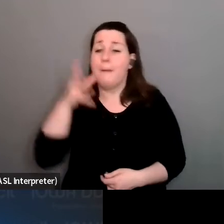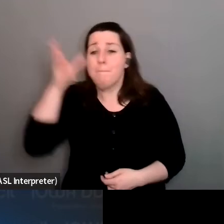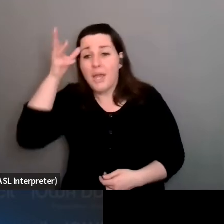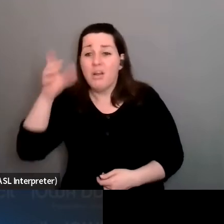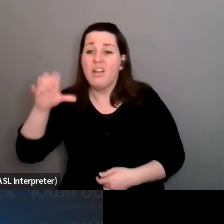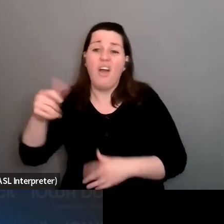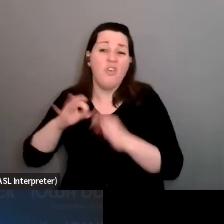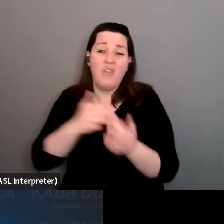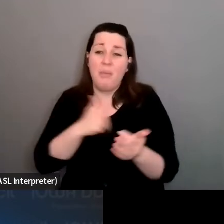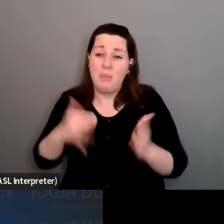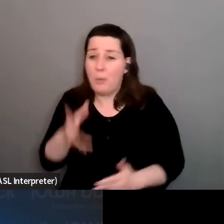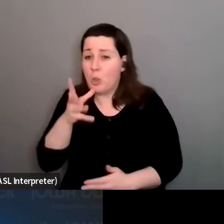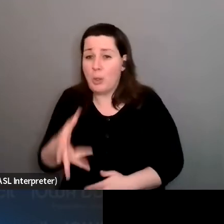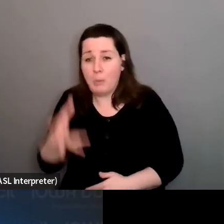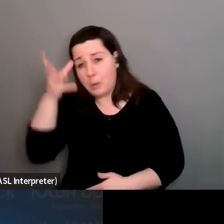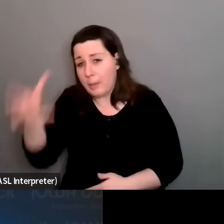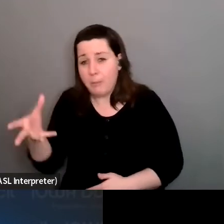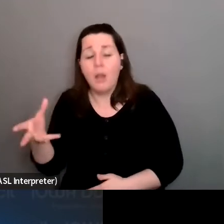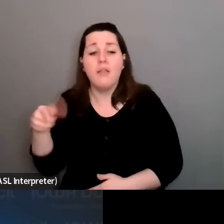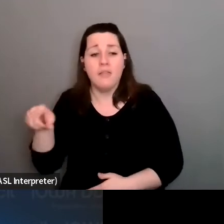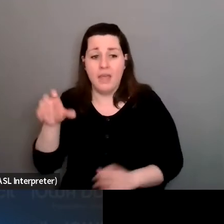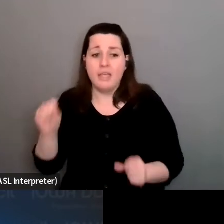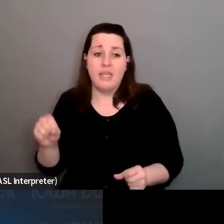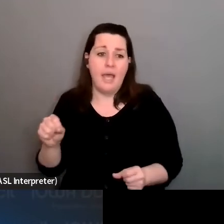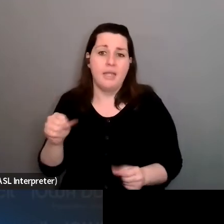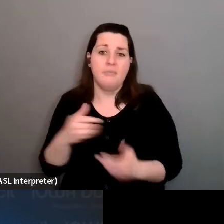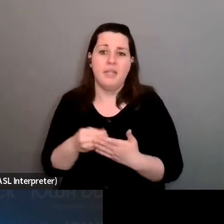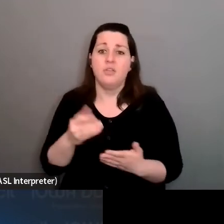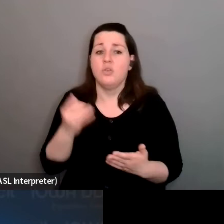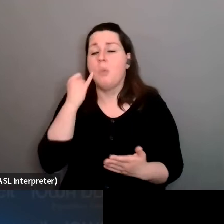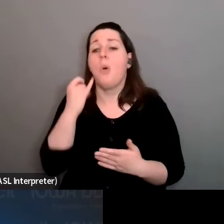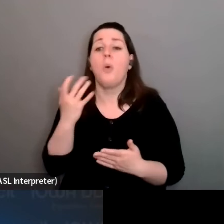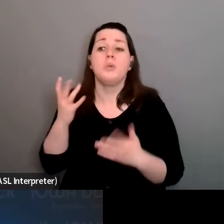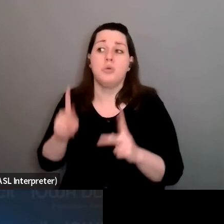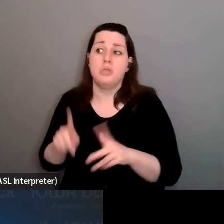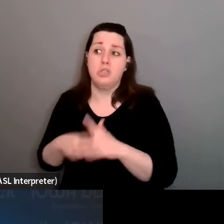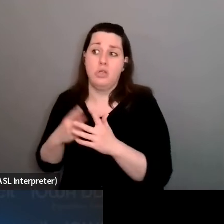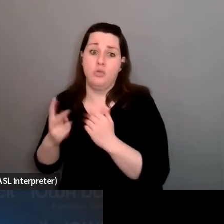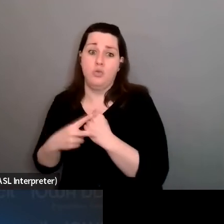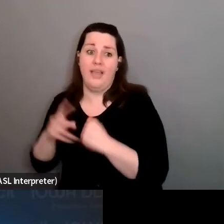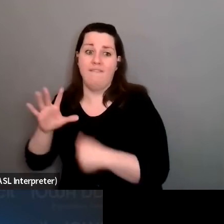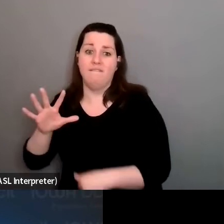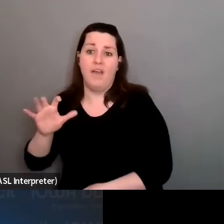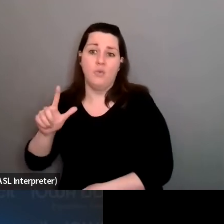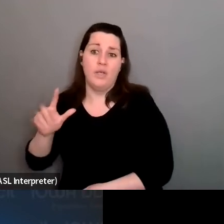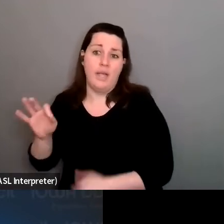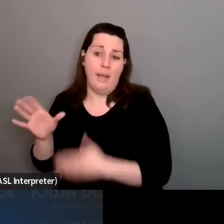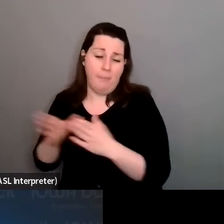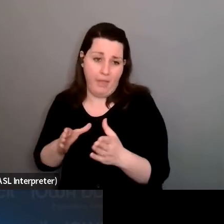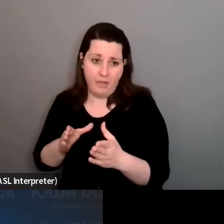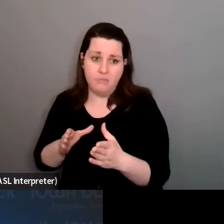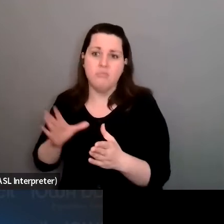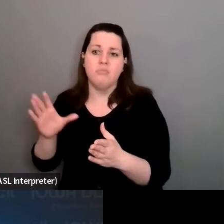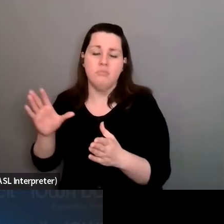grandma, grandpa, anybody else can roll over. So if somebody had started saving in a 529 plan, like College Savings Iowa, they would have